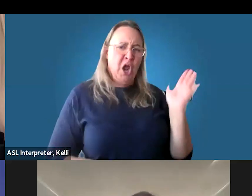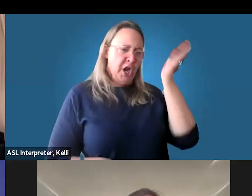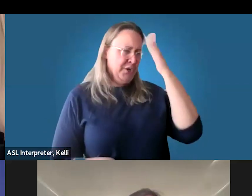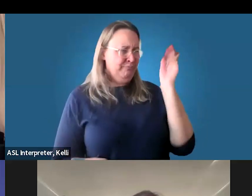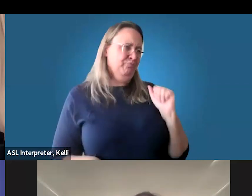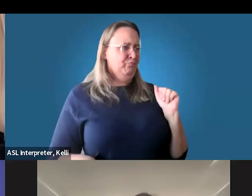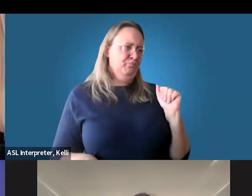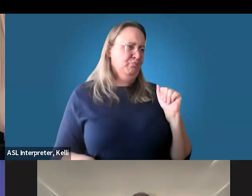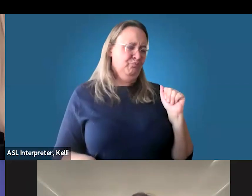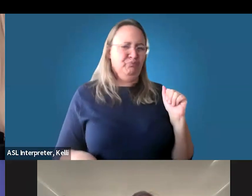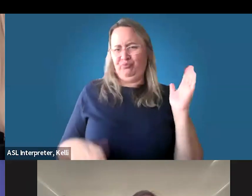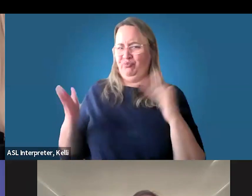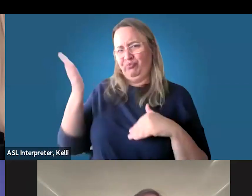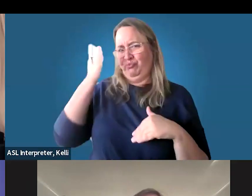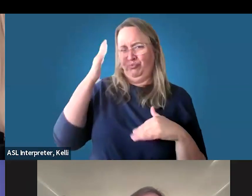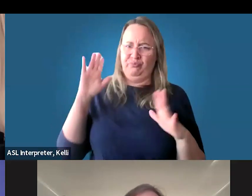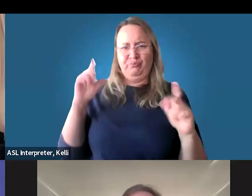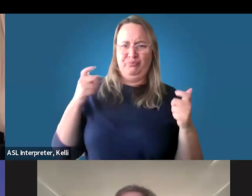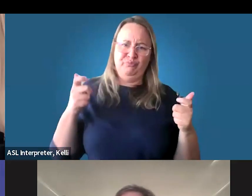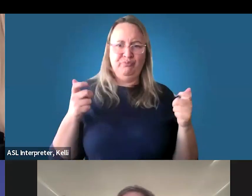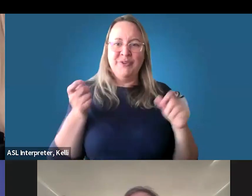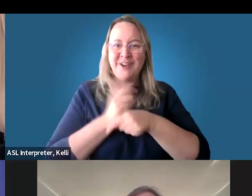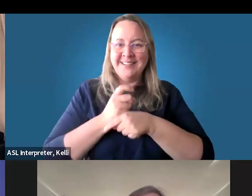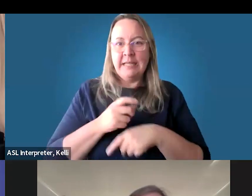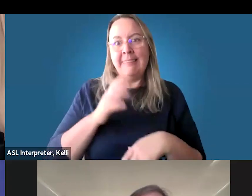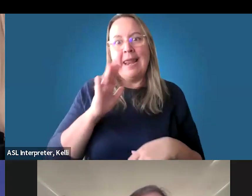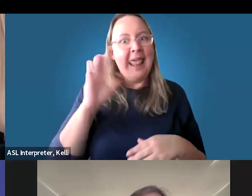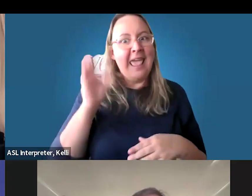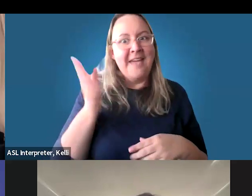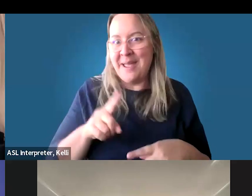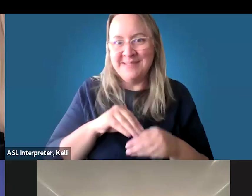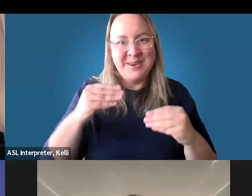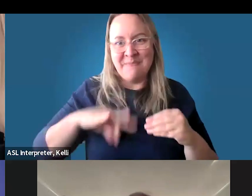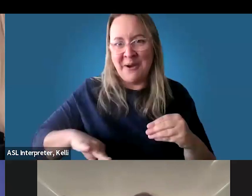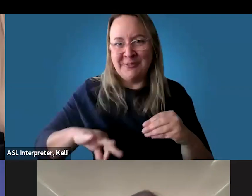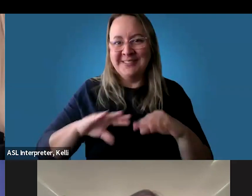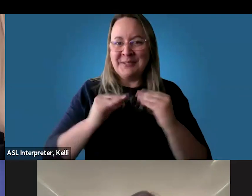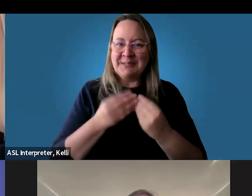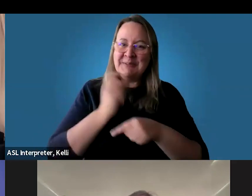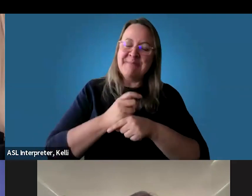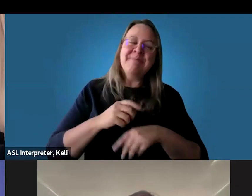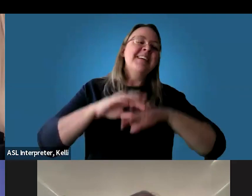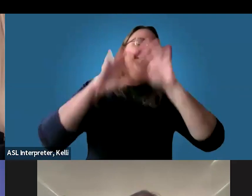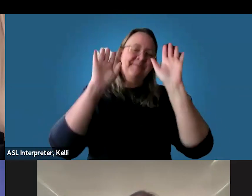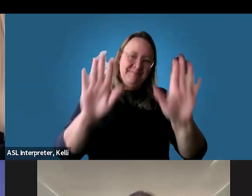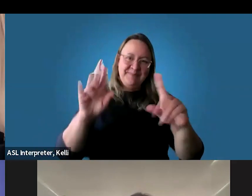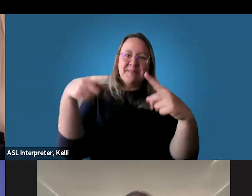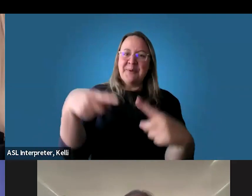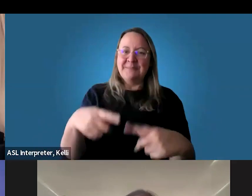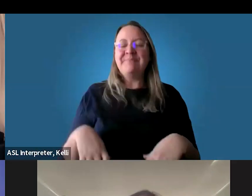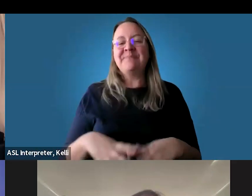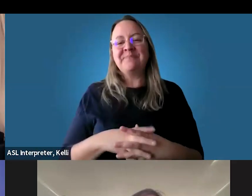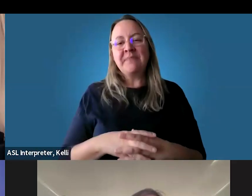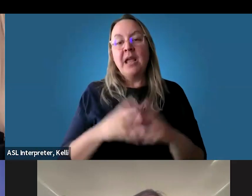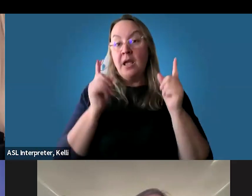be one-sided. All right. So Those never happen in philanthropy and nonprofit never world, happens. though. It never tends to be very one-sided. Okay, now what I'd like you both to